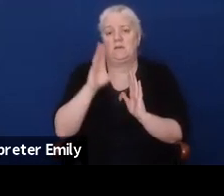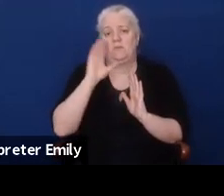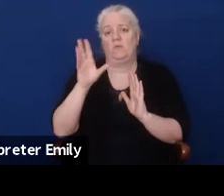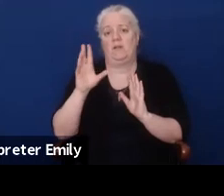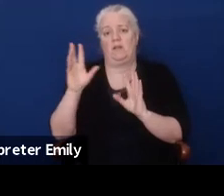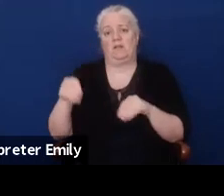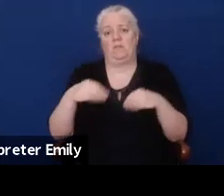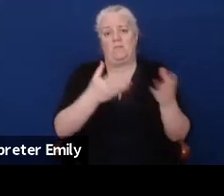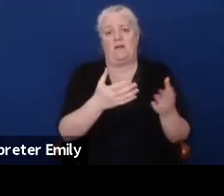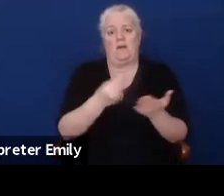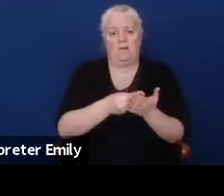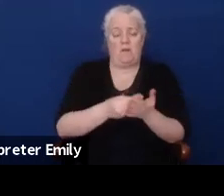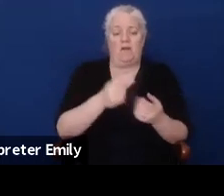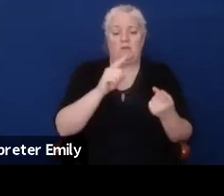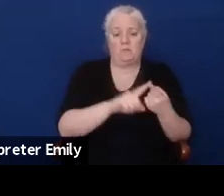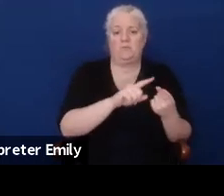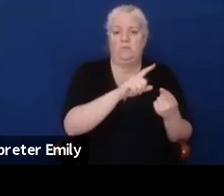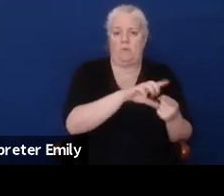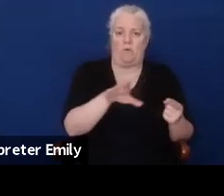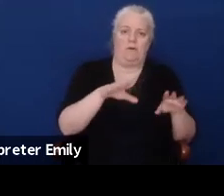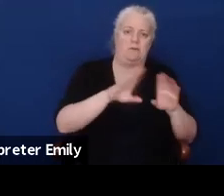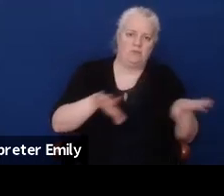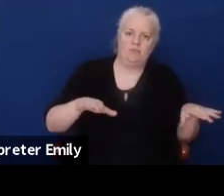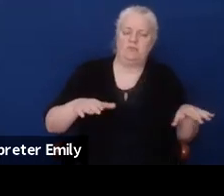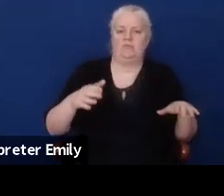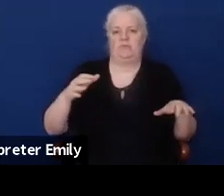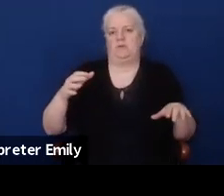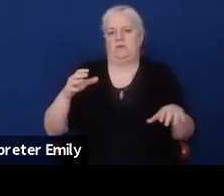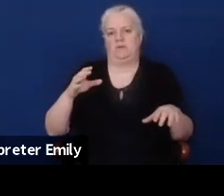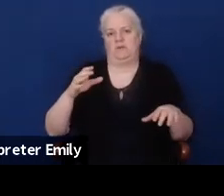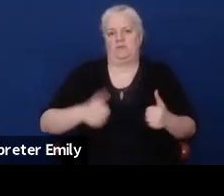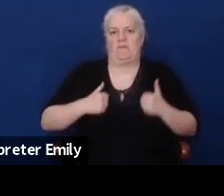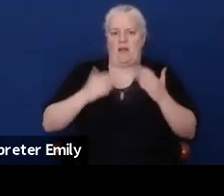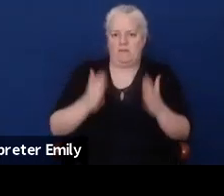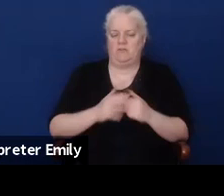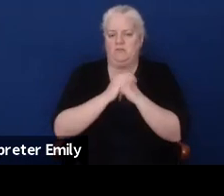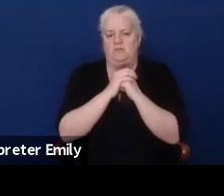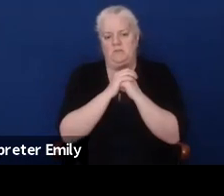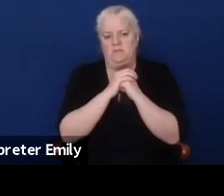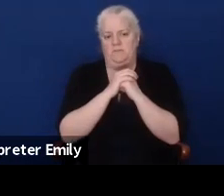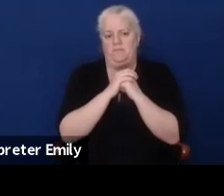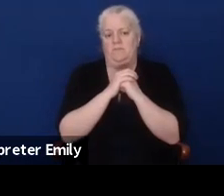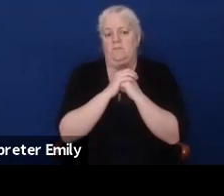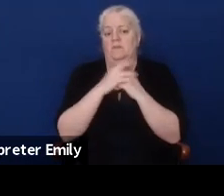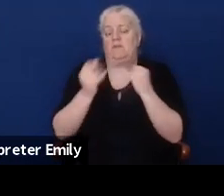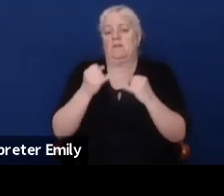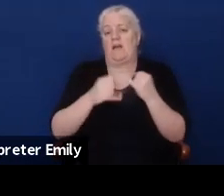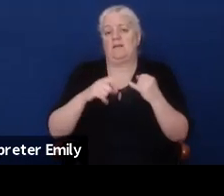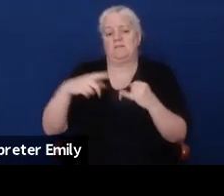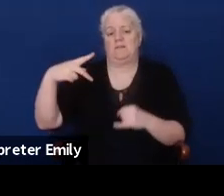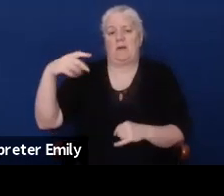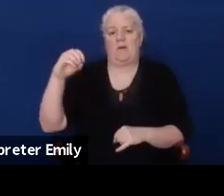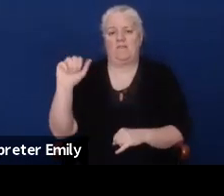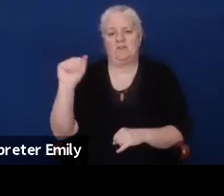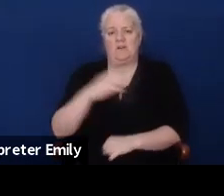beneficiaries, and even if something happens. Also, power of attorney comes in a